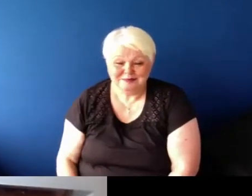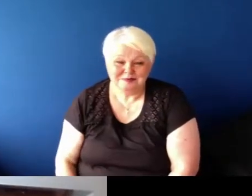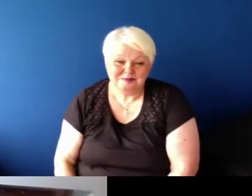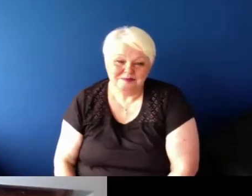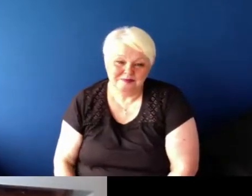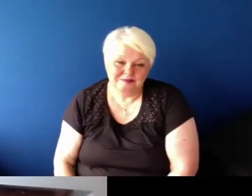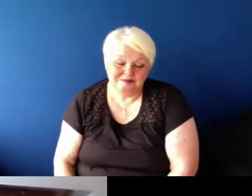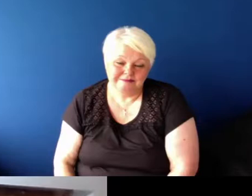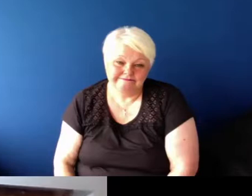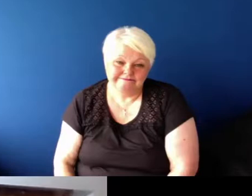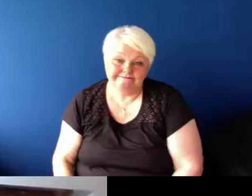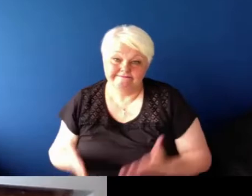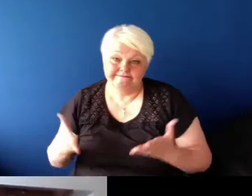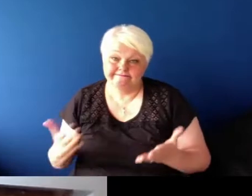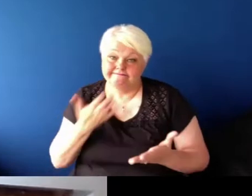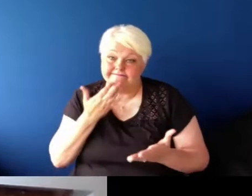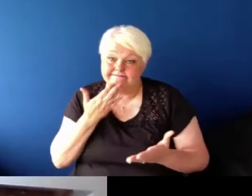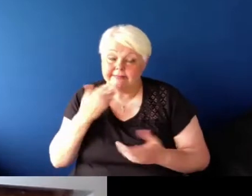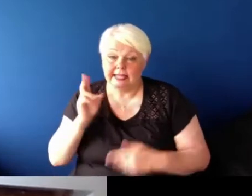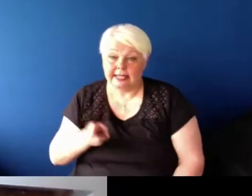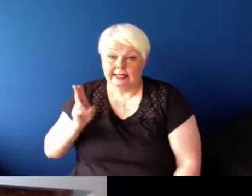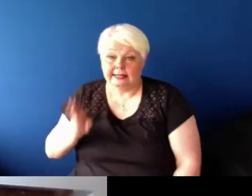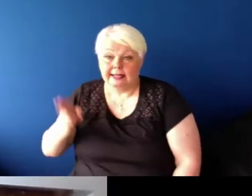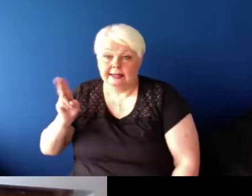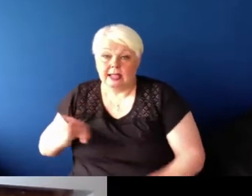But it's practice, I guess, isn't it?